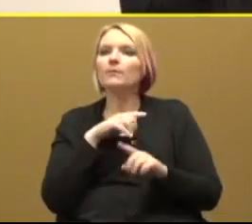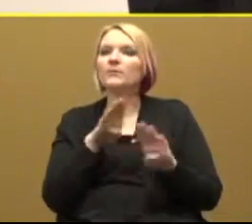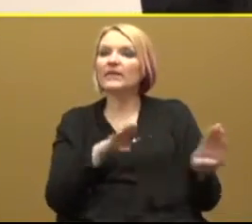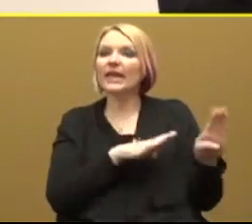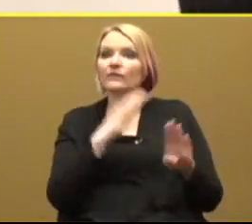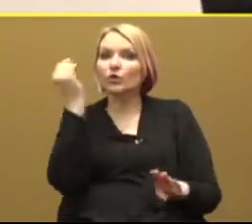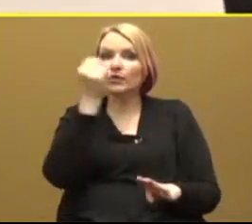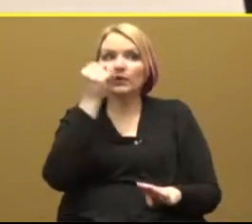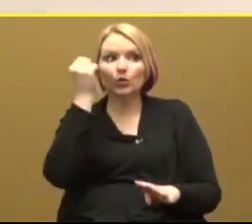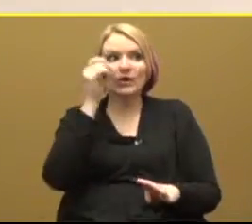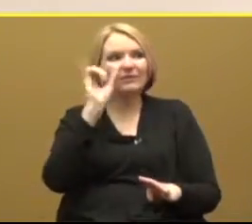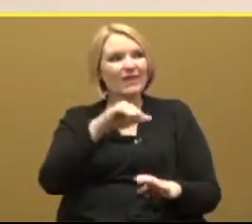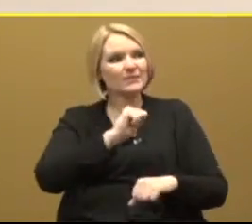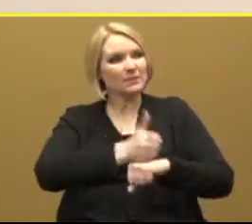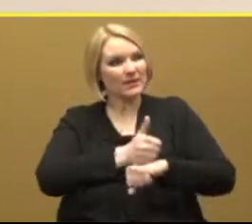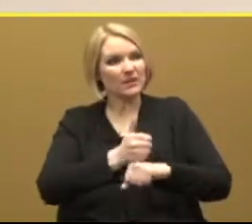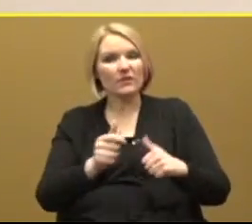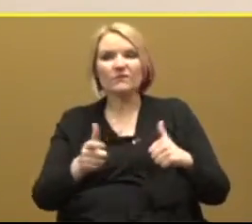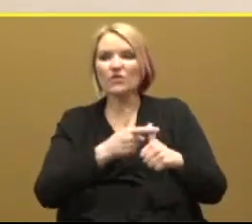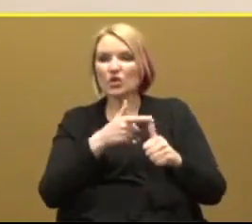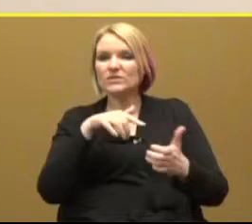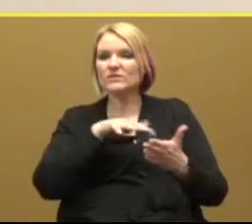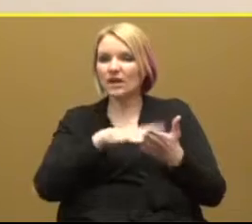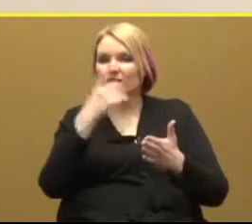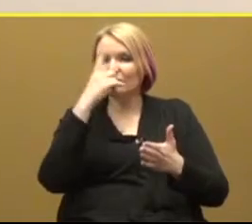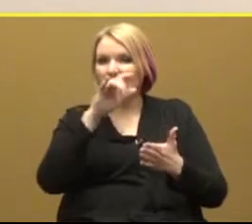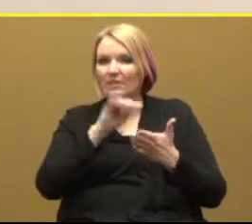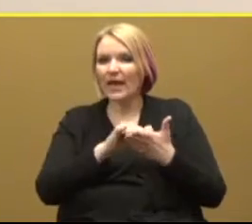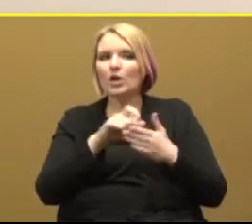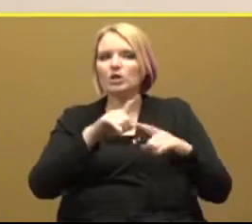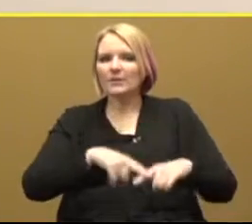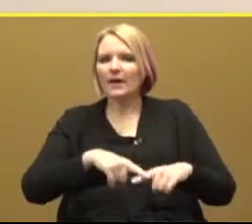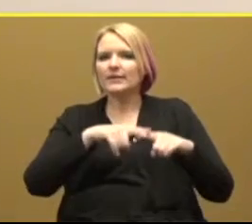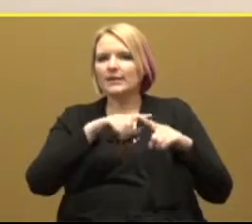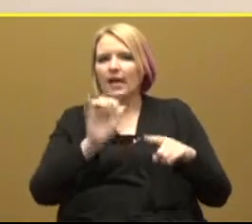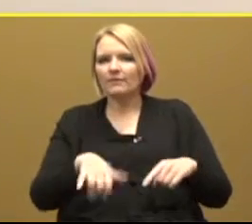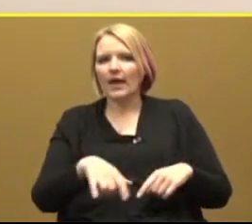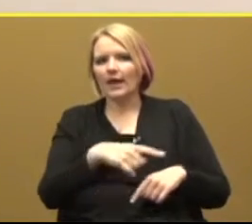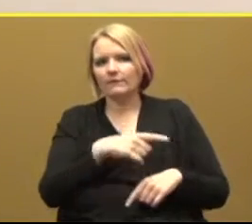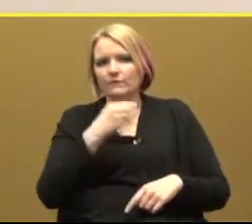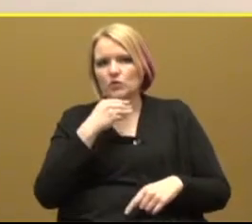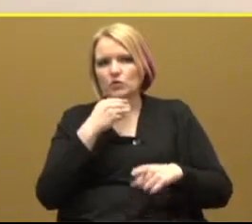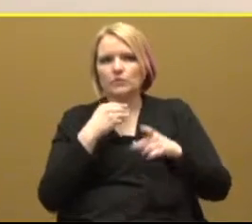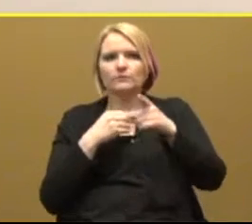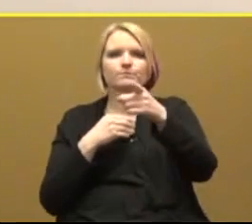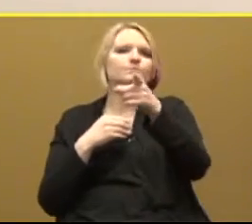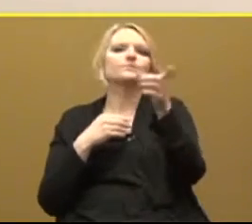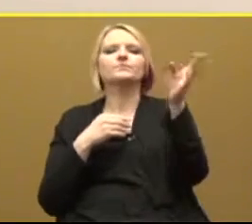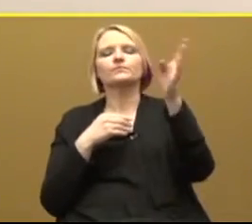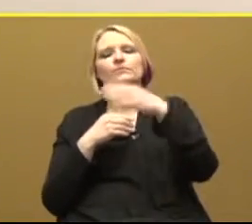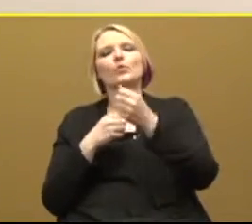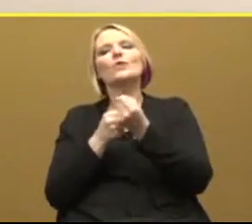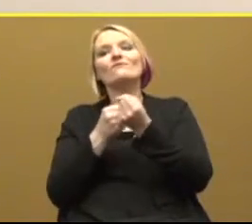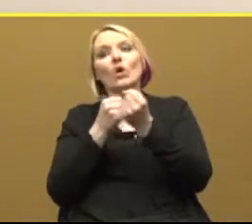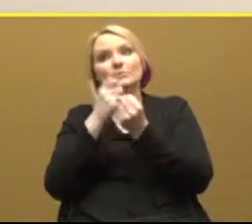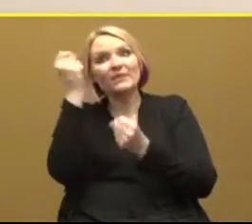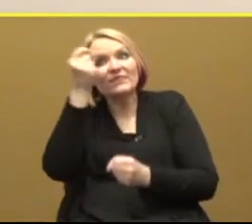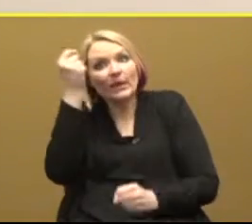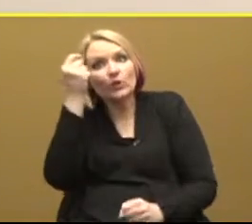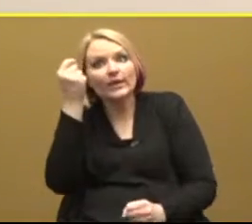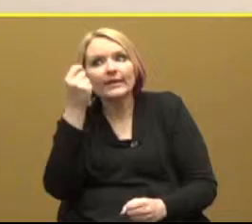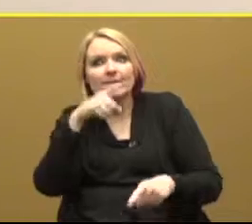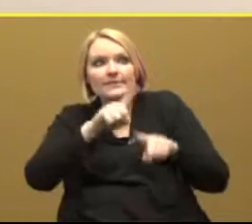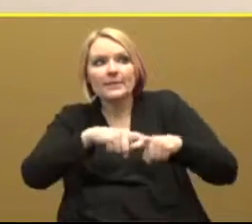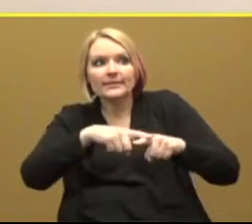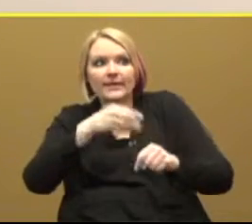upon, some of the very first studies in behavioral theory are based upon it. Yeah. So yeah, reinforcement theory is based upon